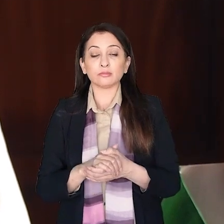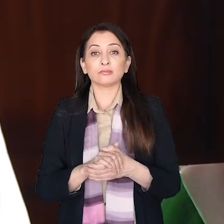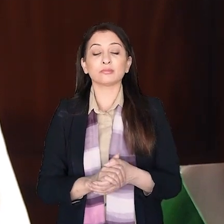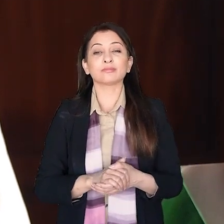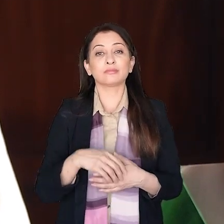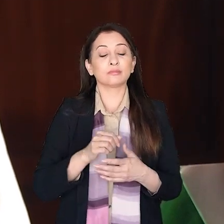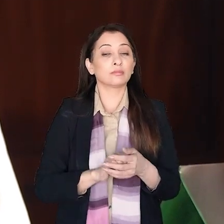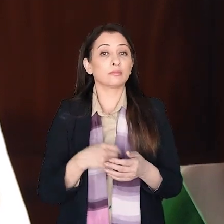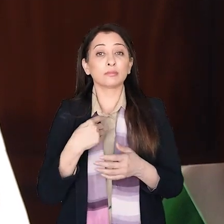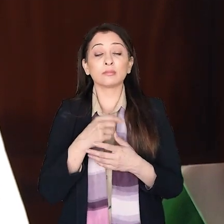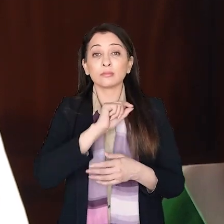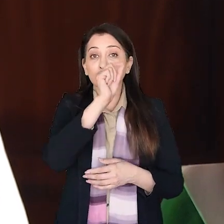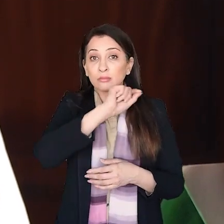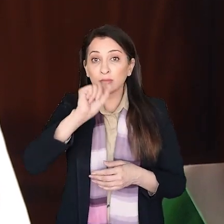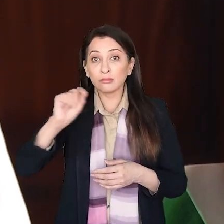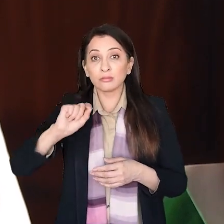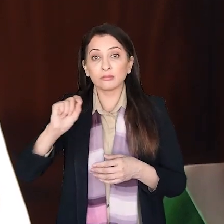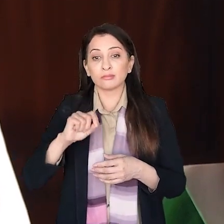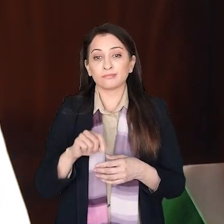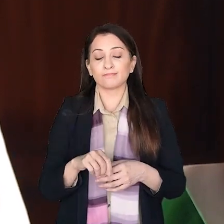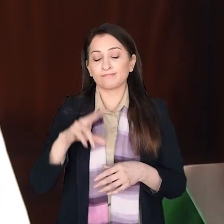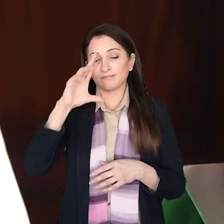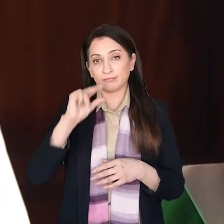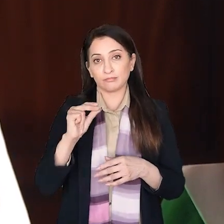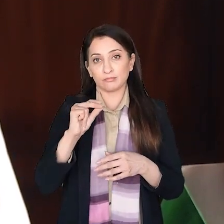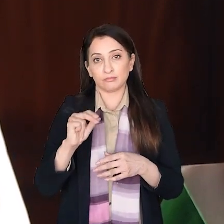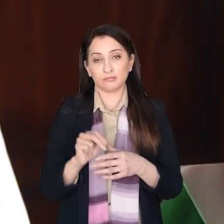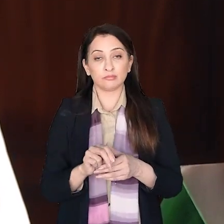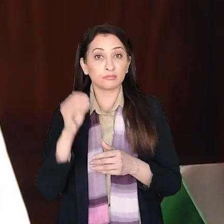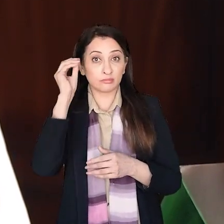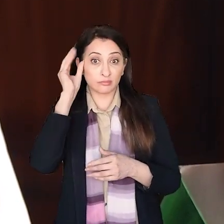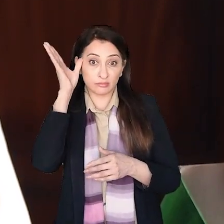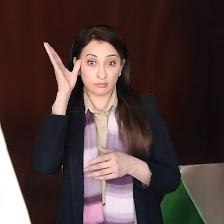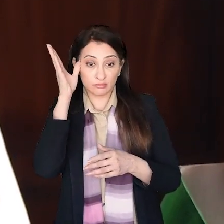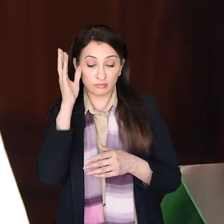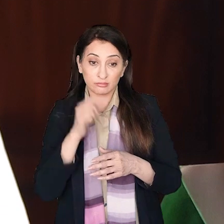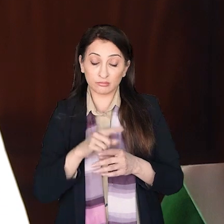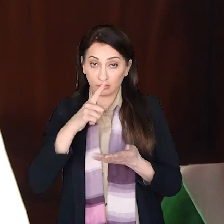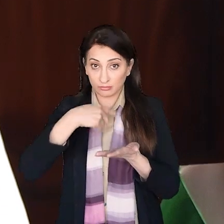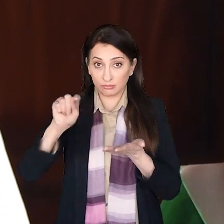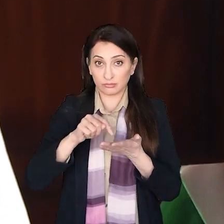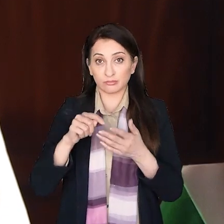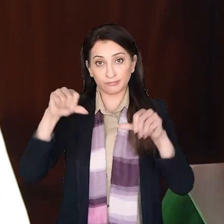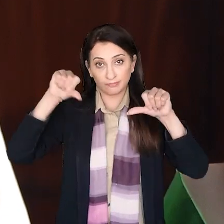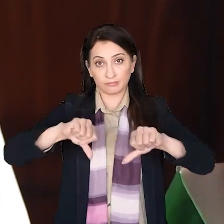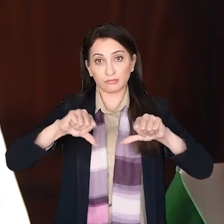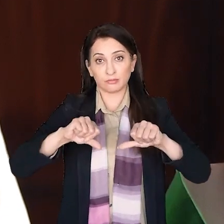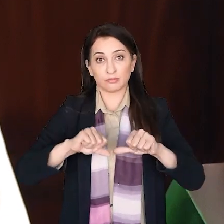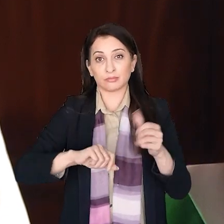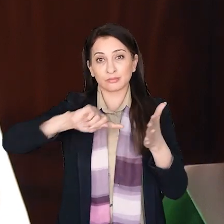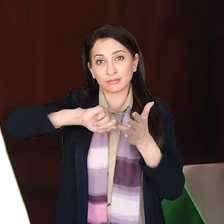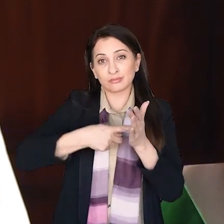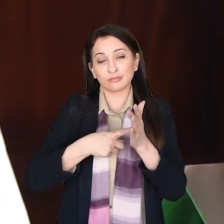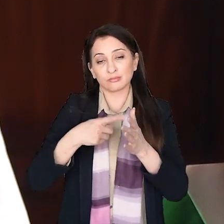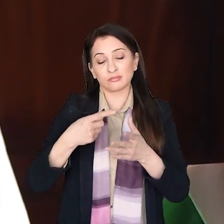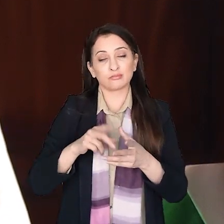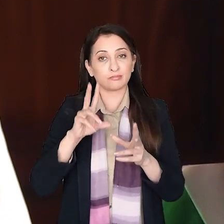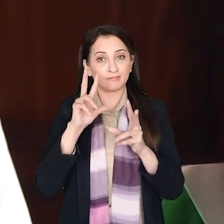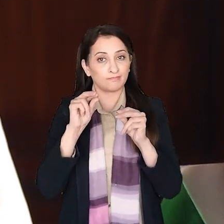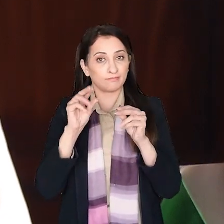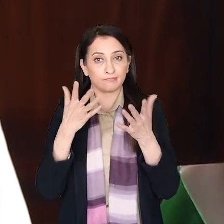on the English language, professionalism skills, and a specific technical skill that can be